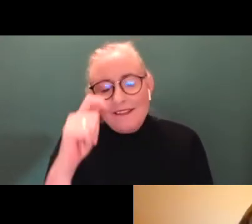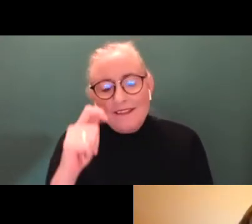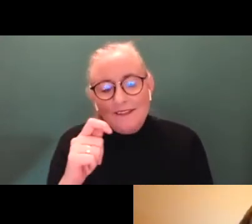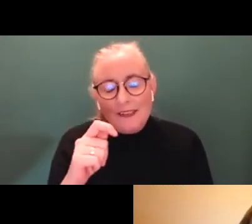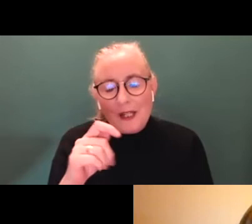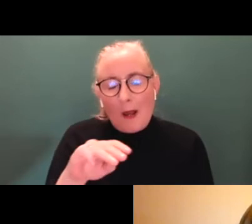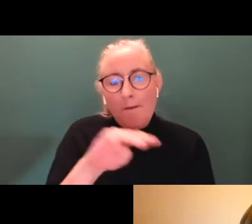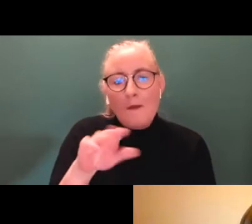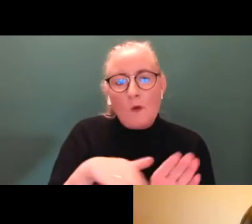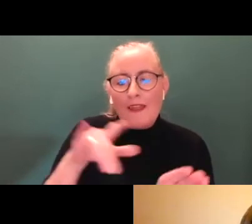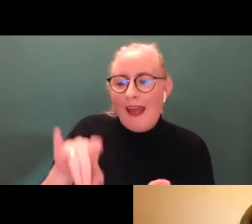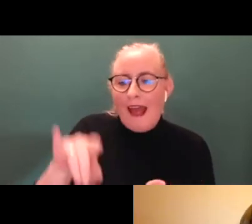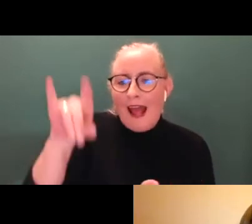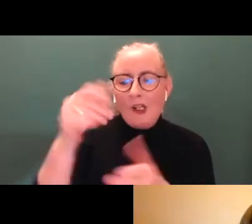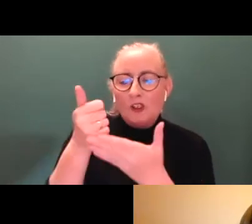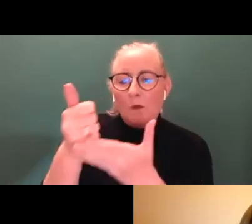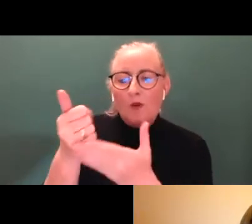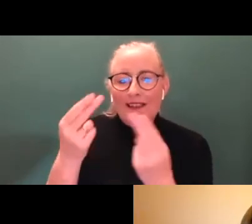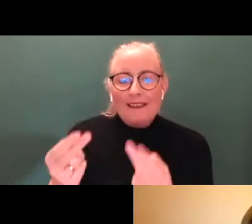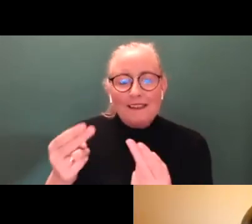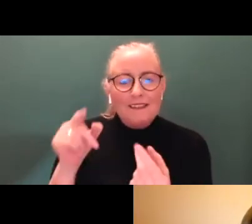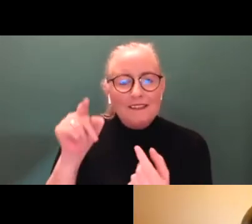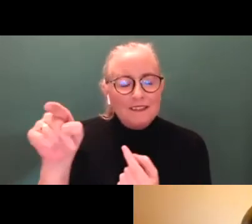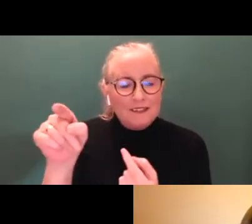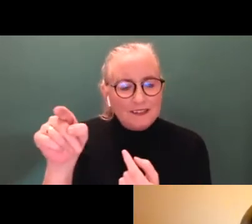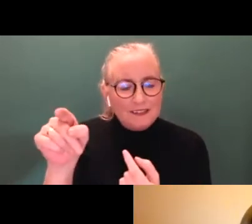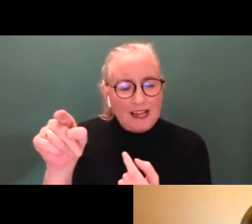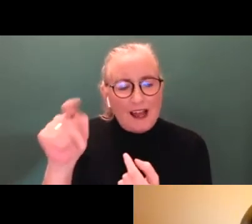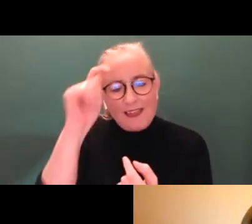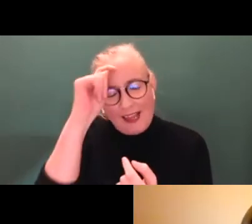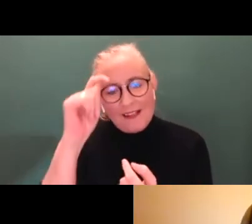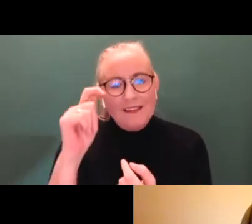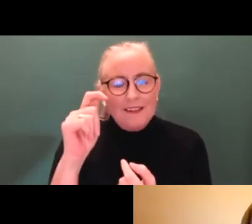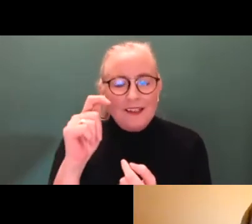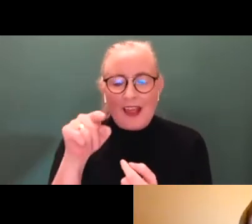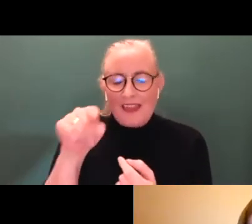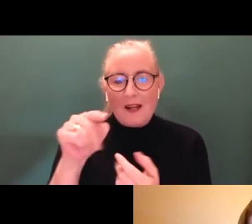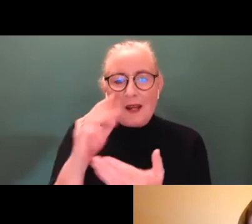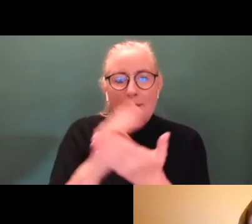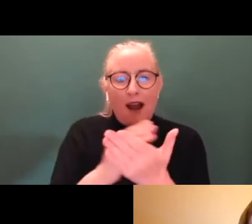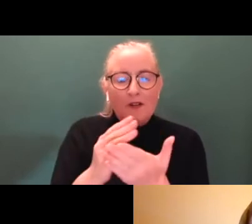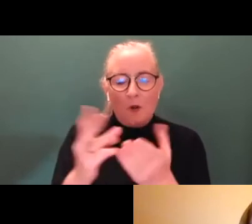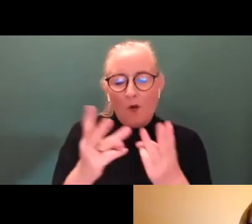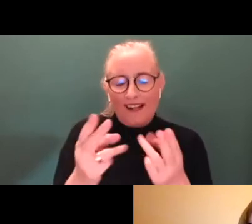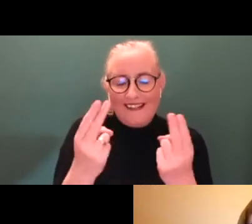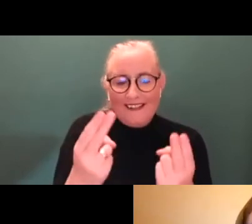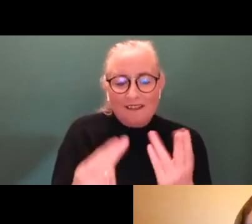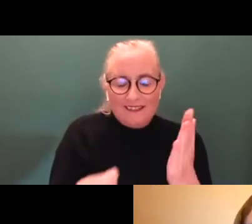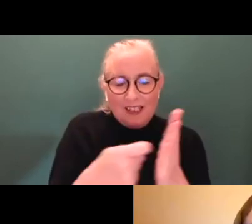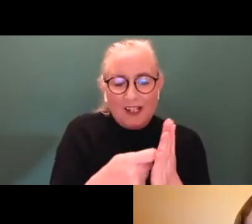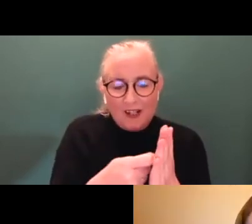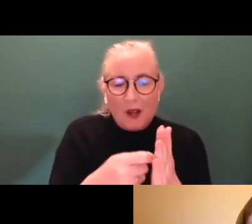with very high support needs that there was probably a piece of work that was required that